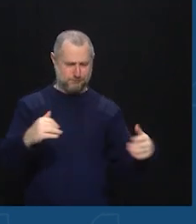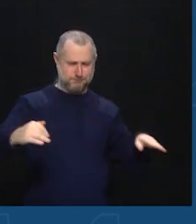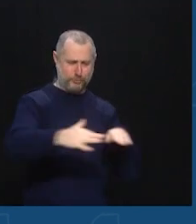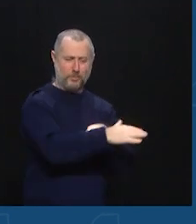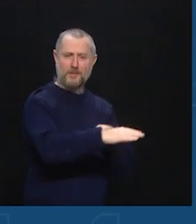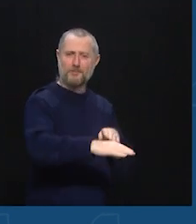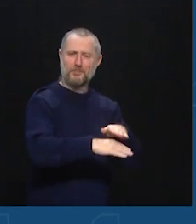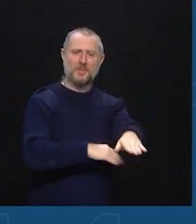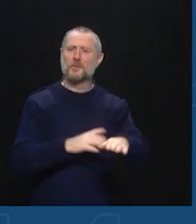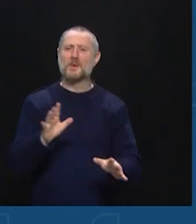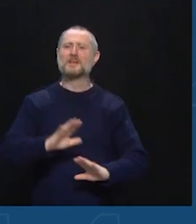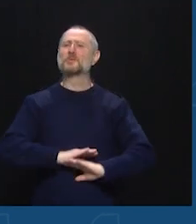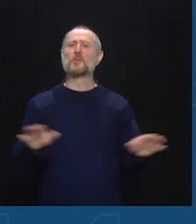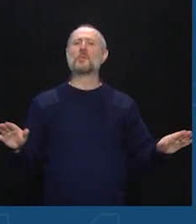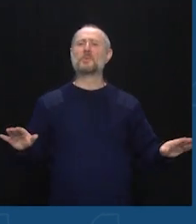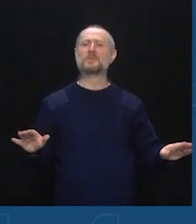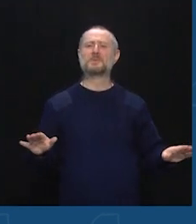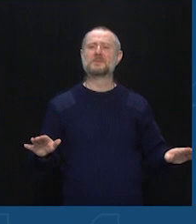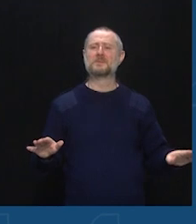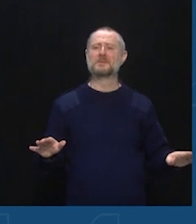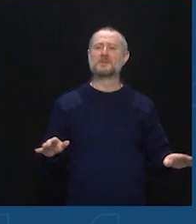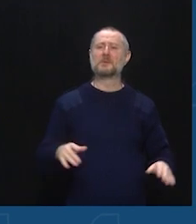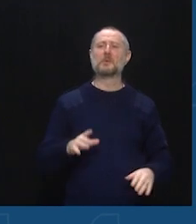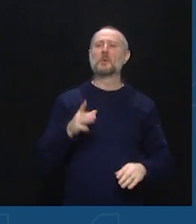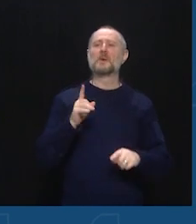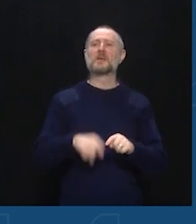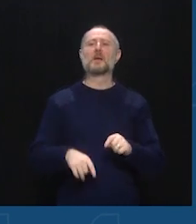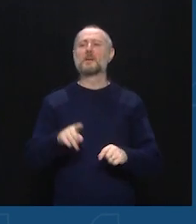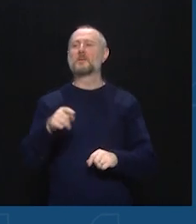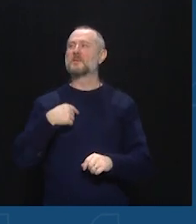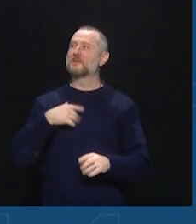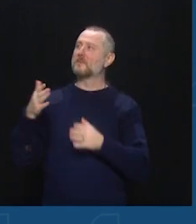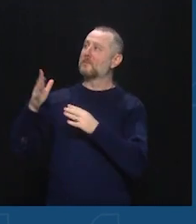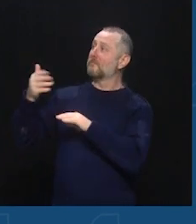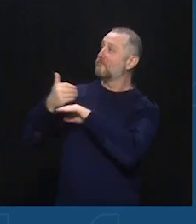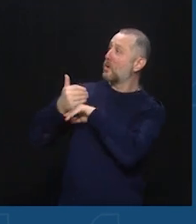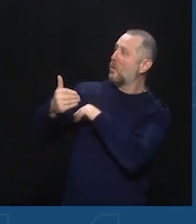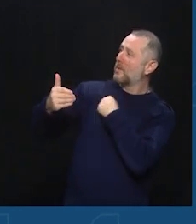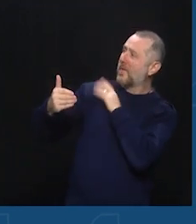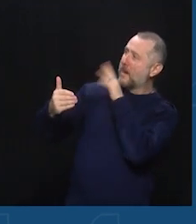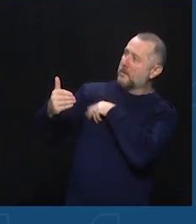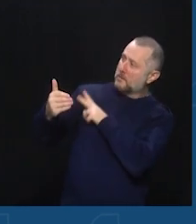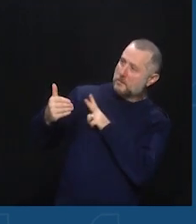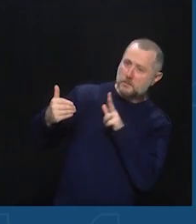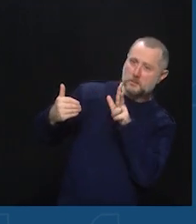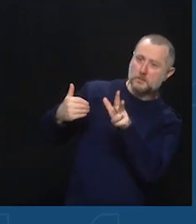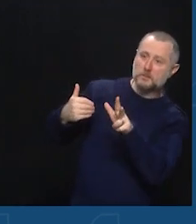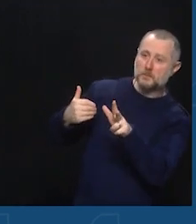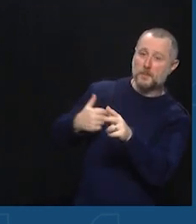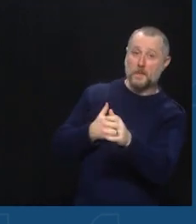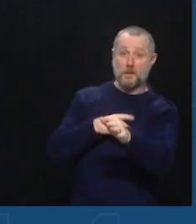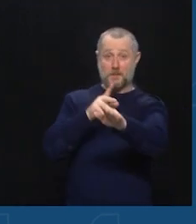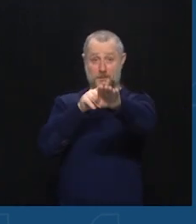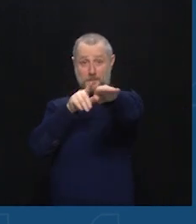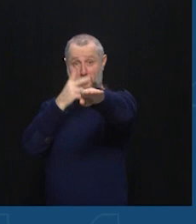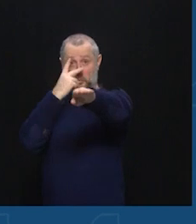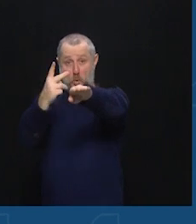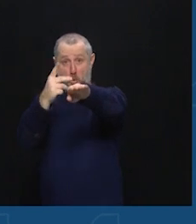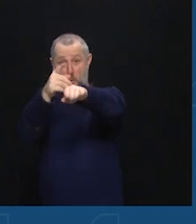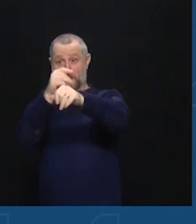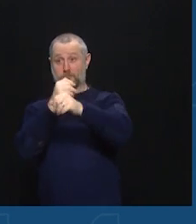how. So please, please, if you see a plow, slow down.